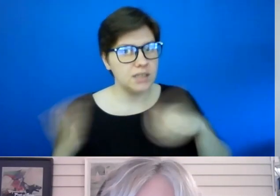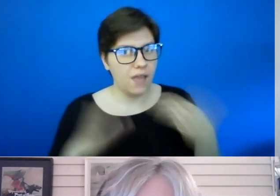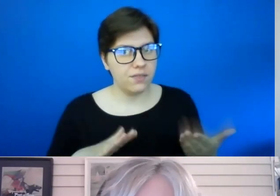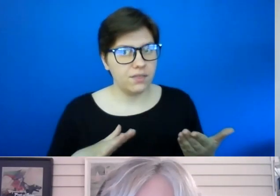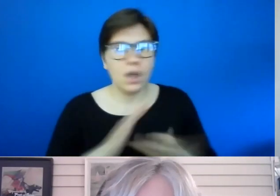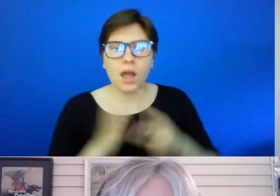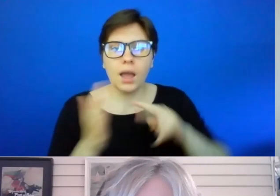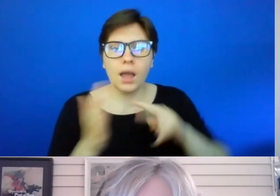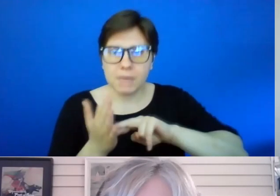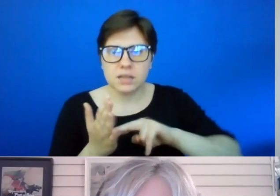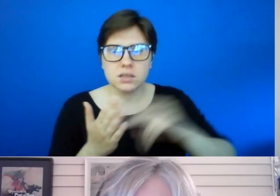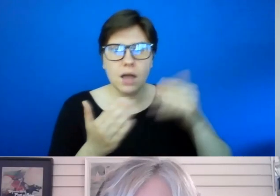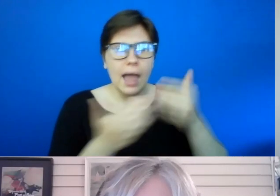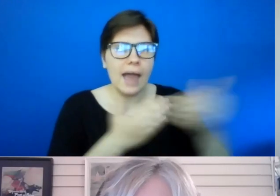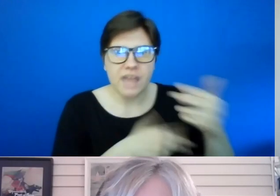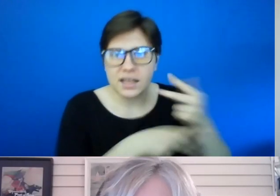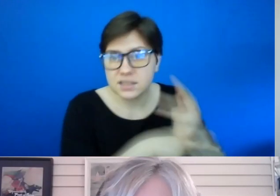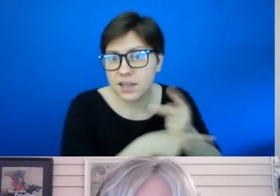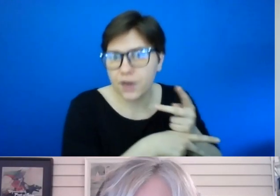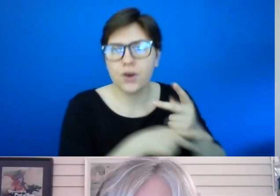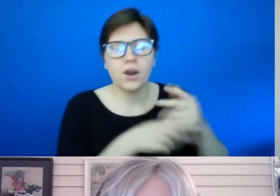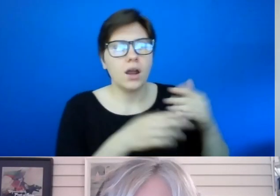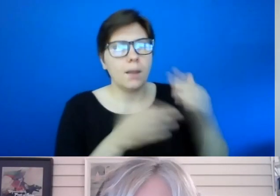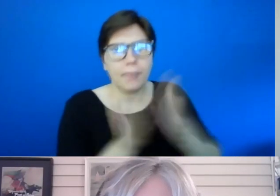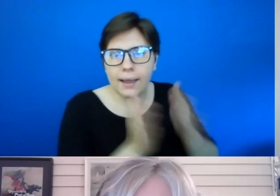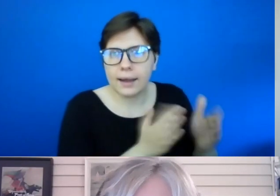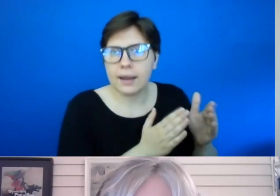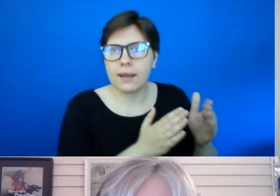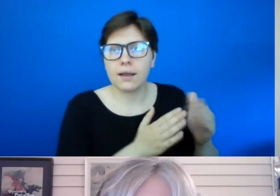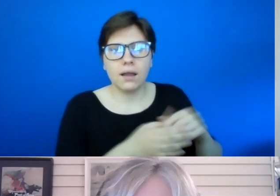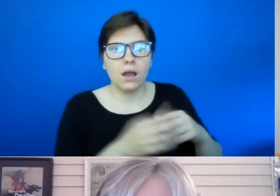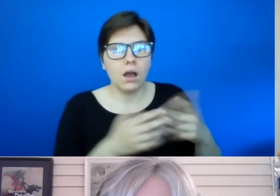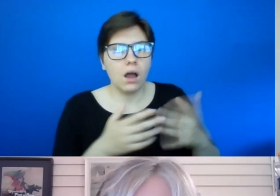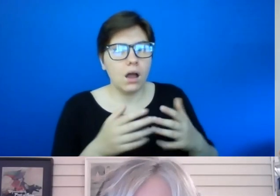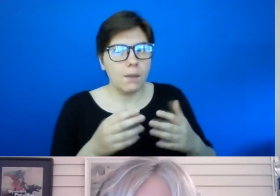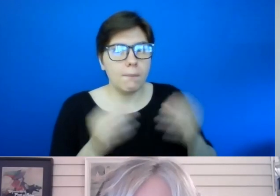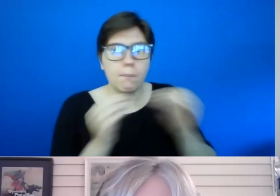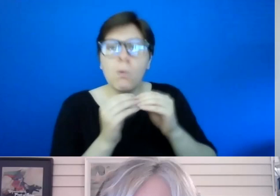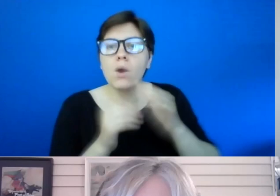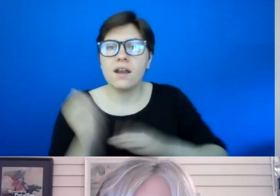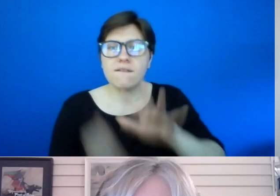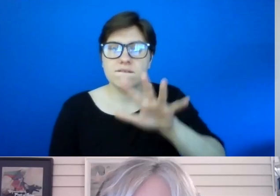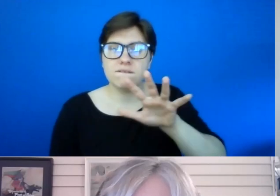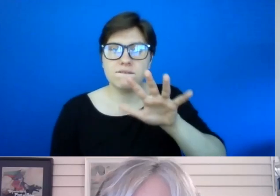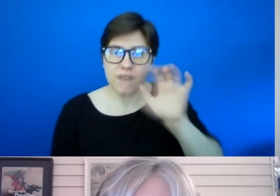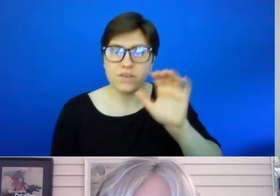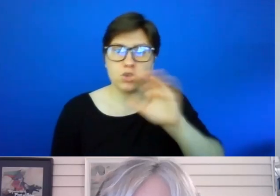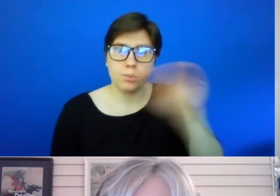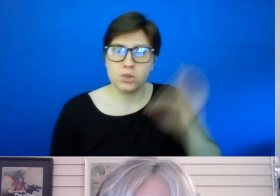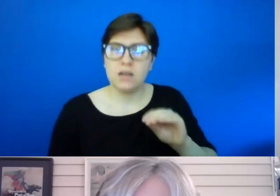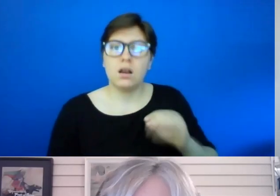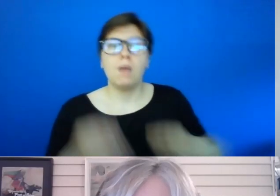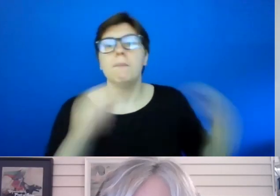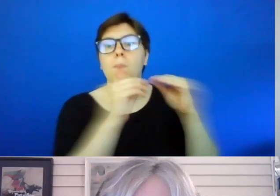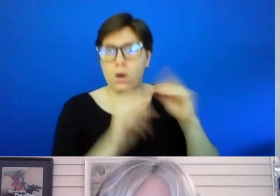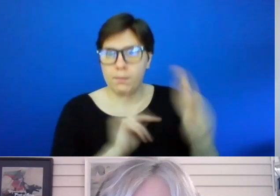planning, they're completing advanced directives, the rates are way up. A lot of reports show more than 500% up in terms of people doing advanced